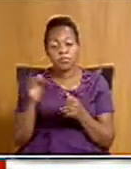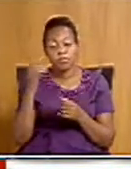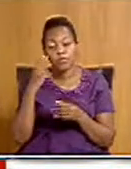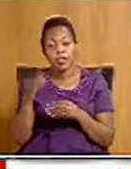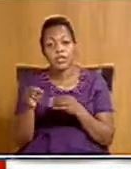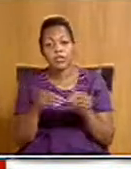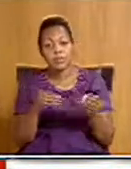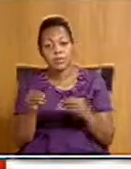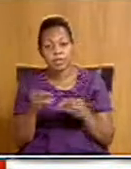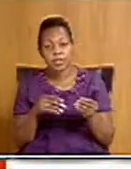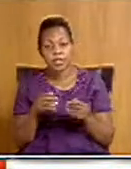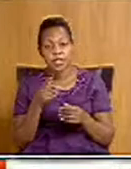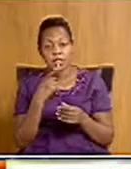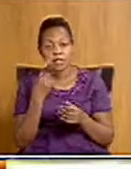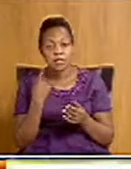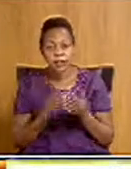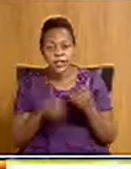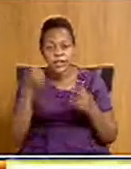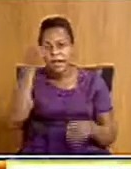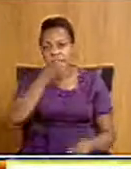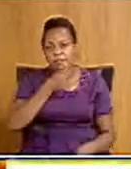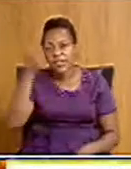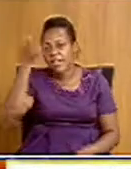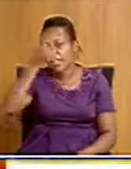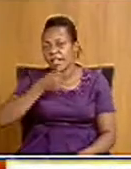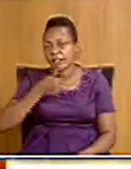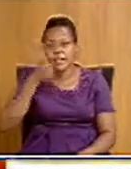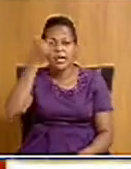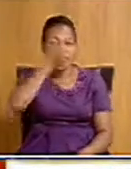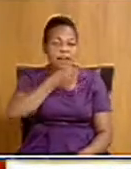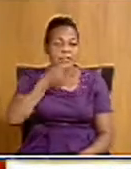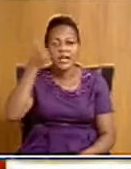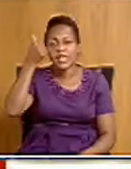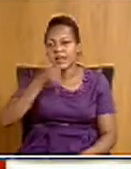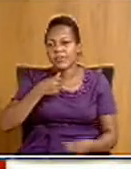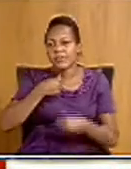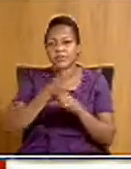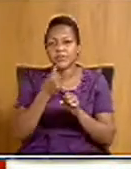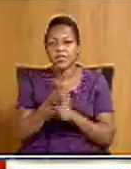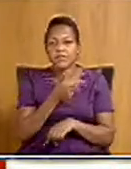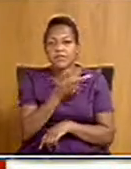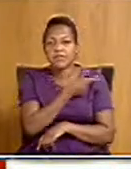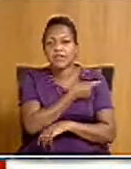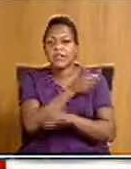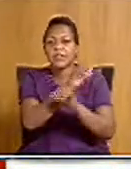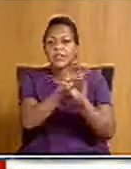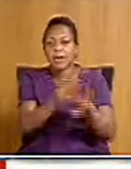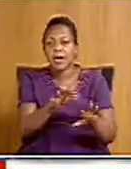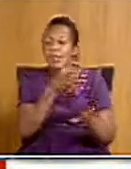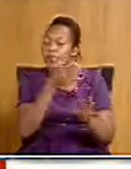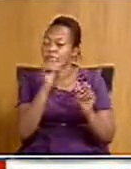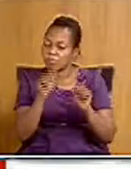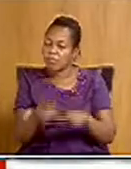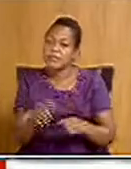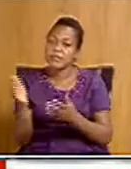for the equipment, we are being told about Africans. Africans, you shouldn't make vaccines. You should